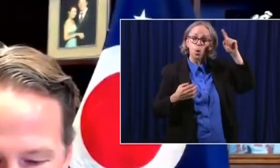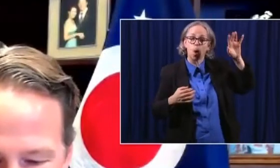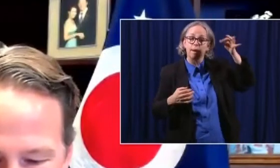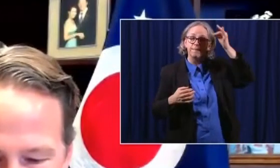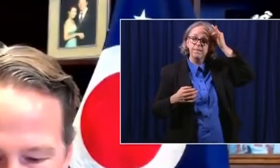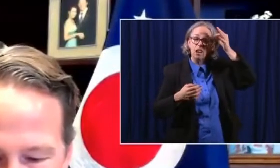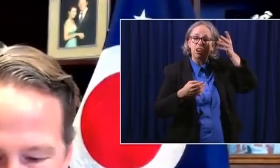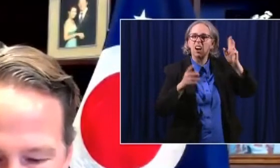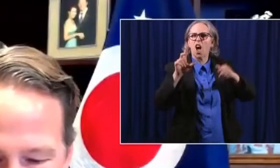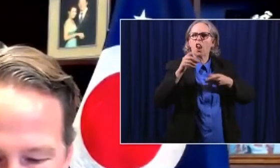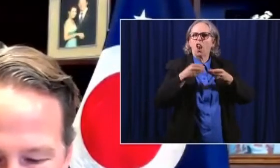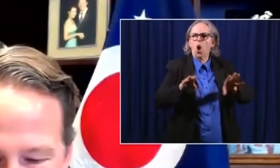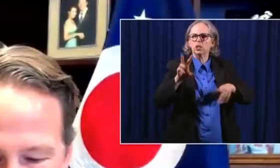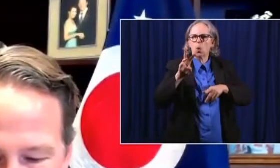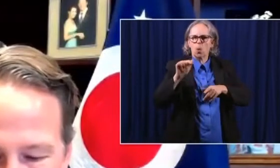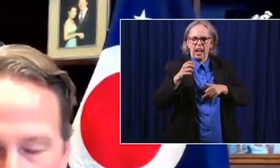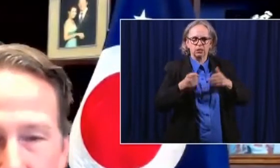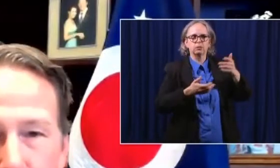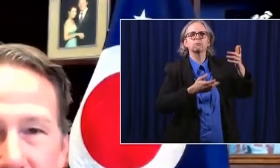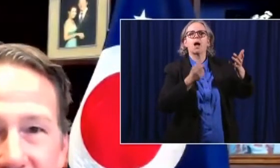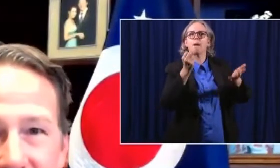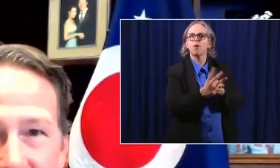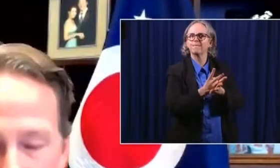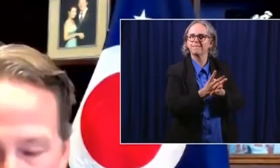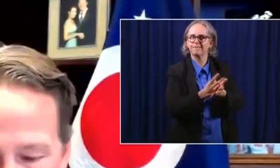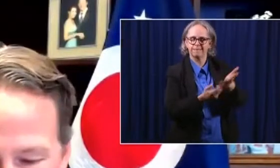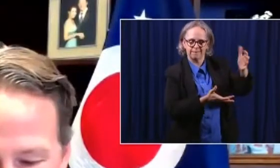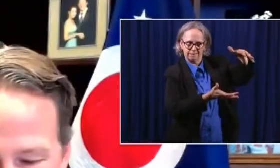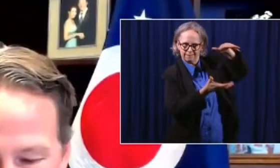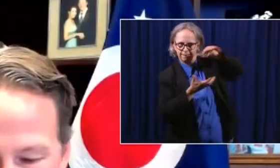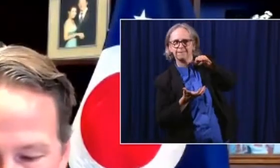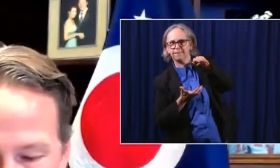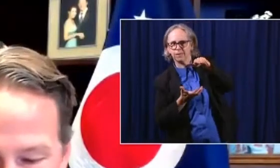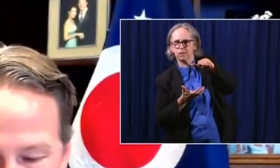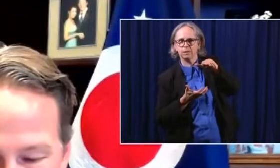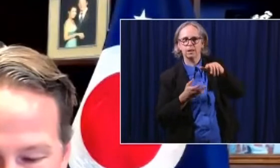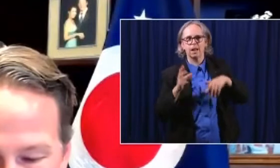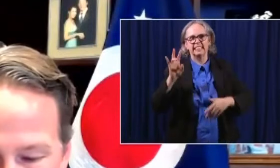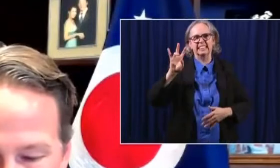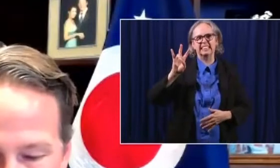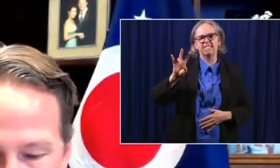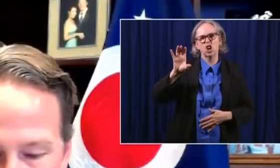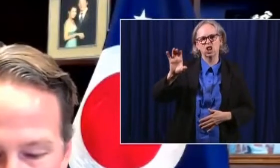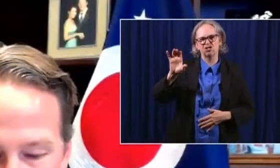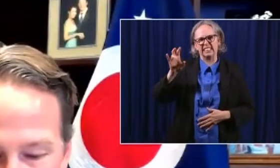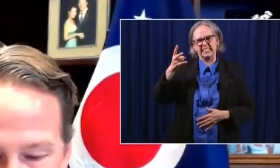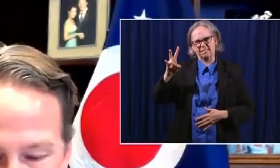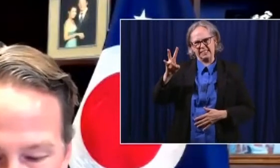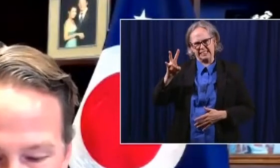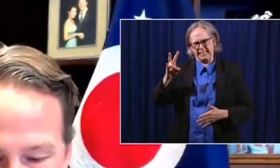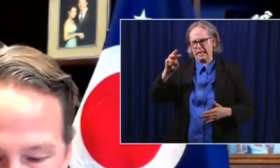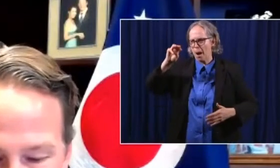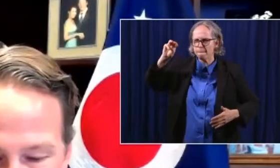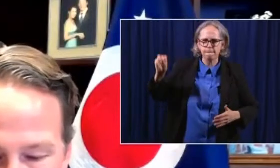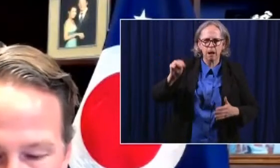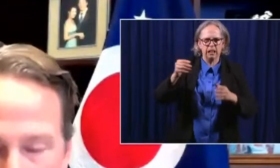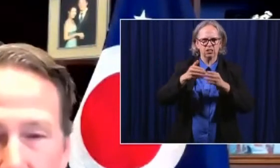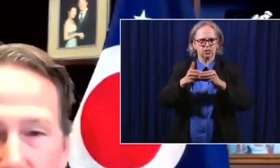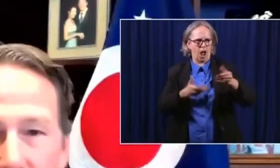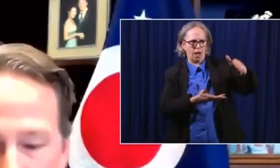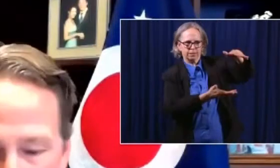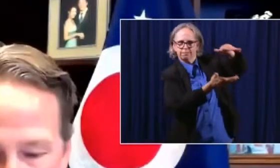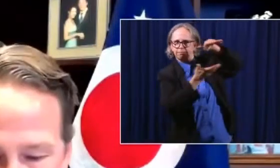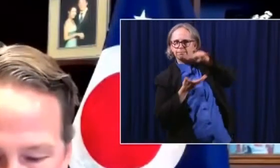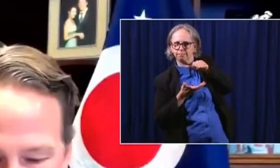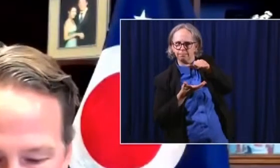payment assistance, and we will receive a grant for $717 million to provide additional assistance